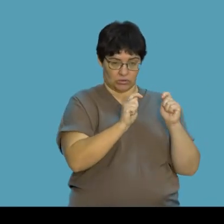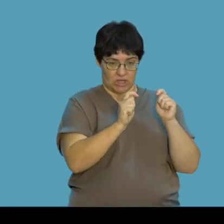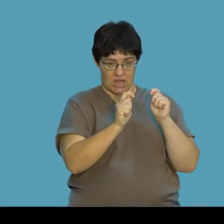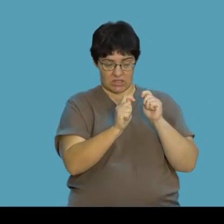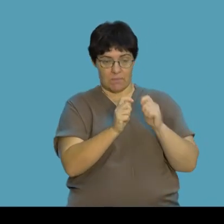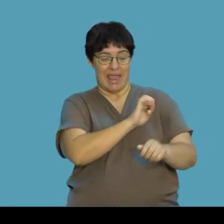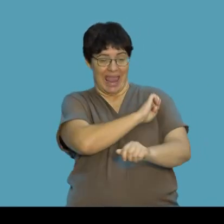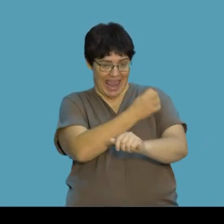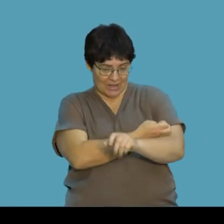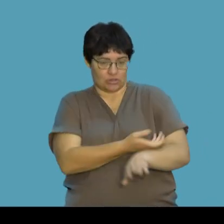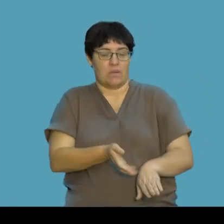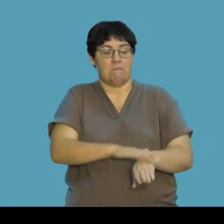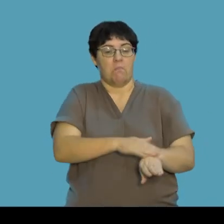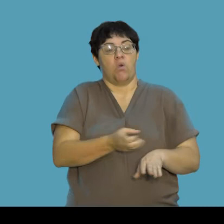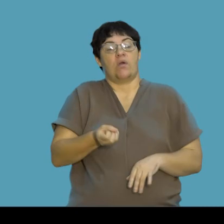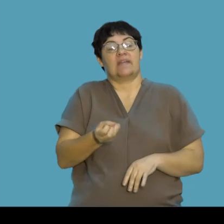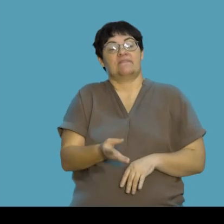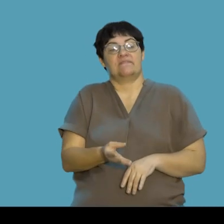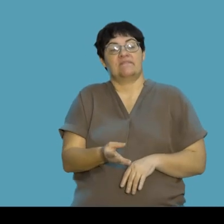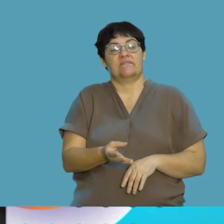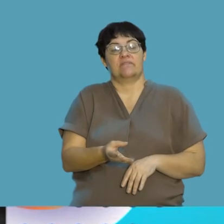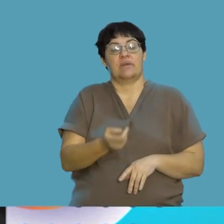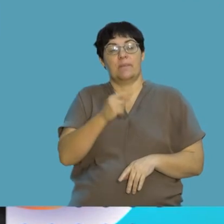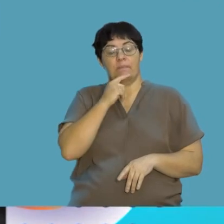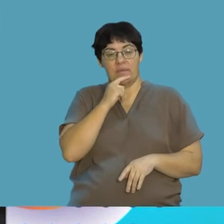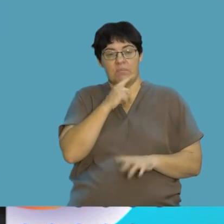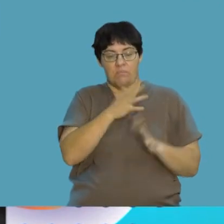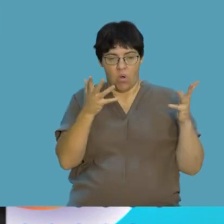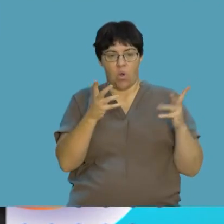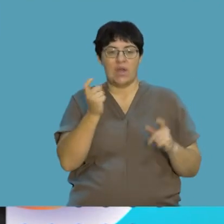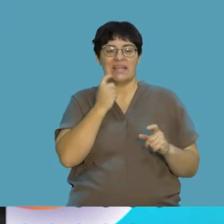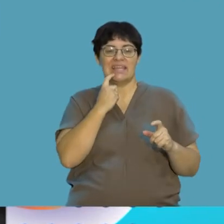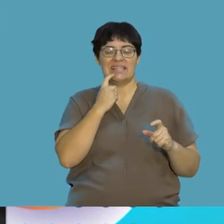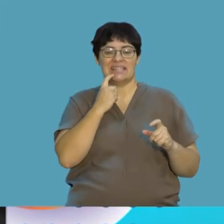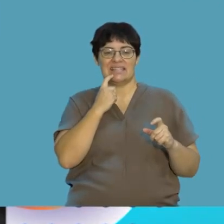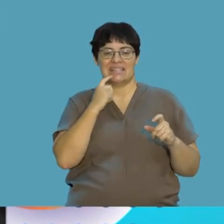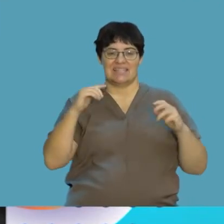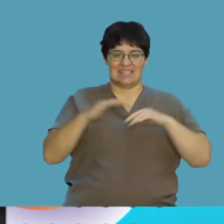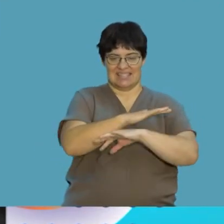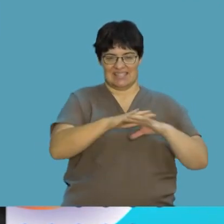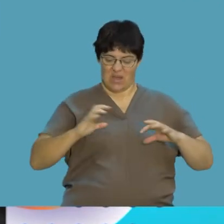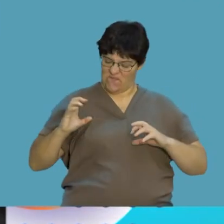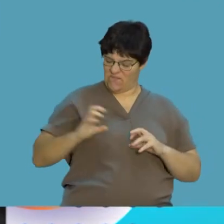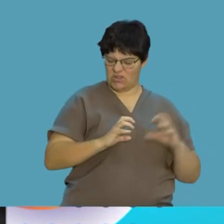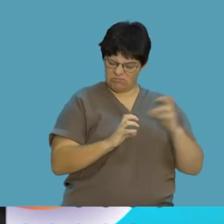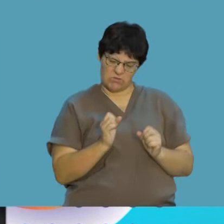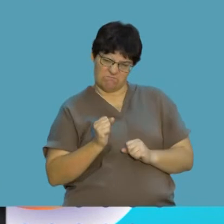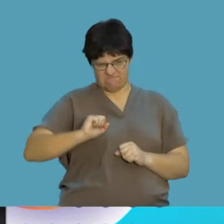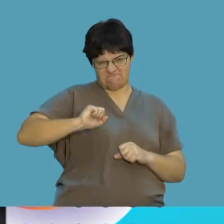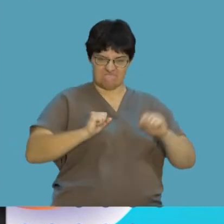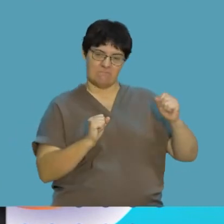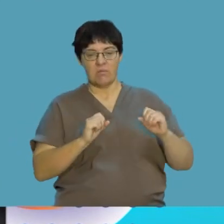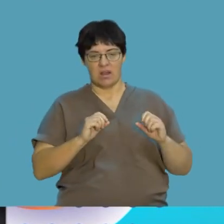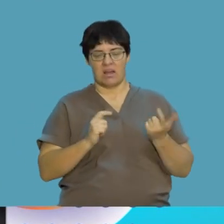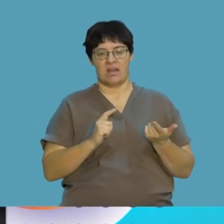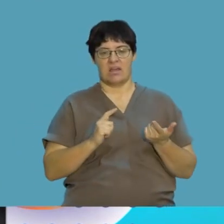okay? While they gain more energy, it becomes easier for them to overcome the forces that keep these particles together. This